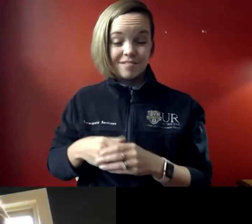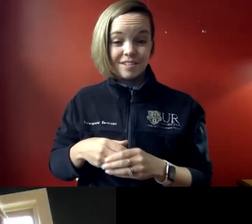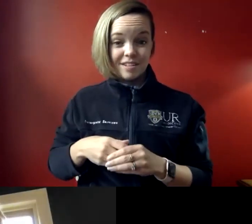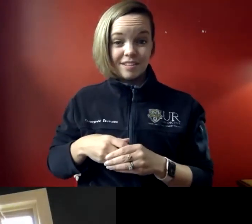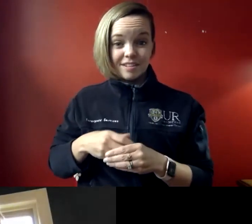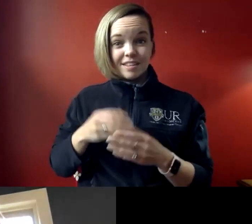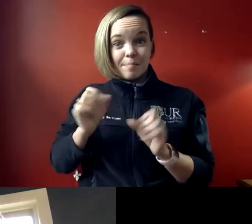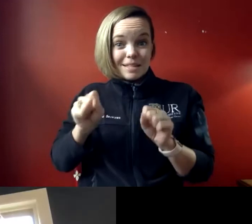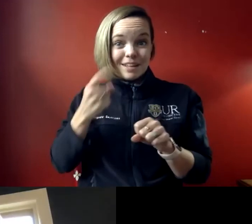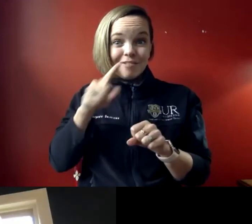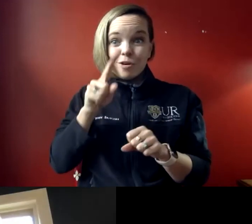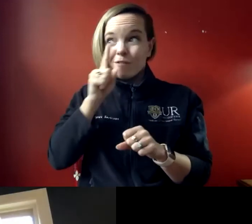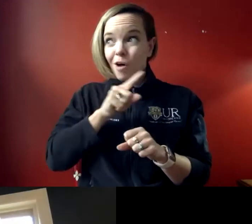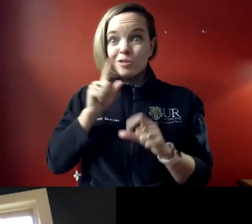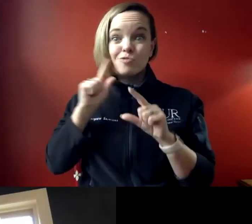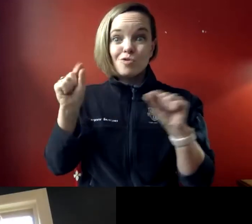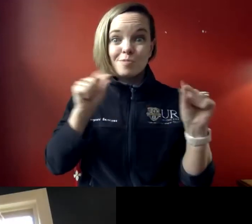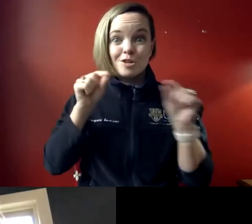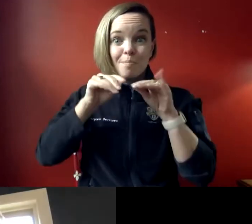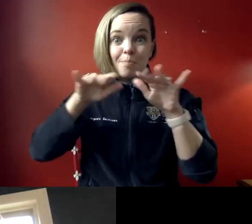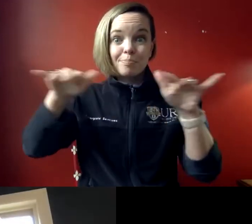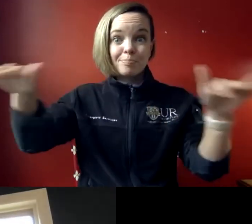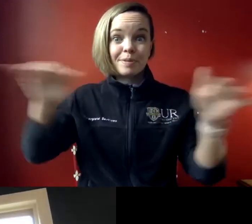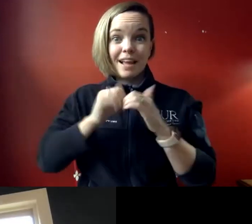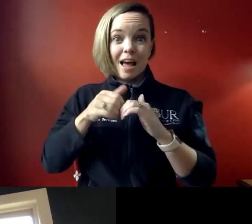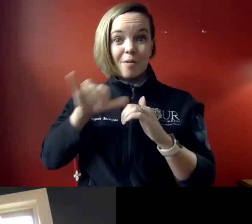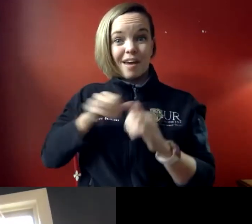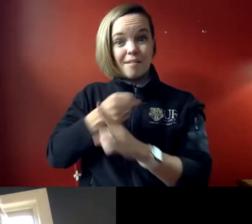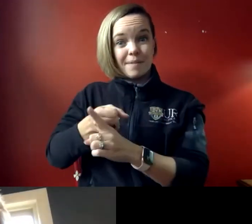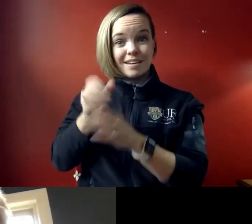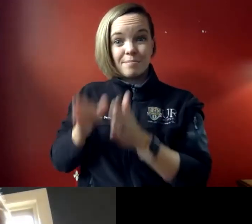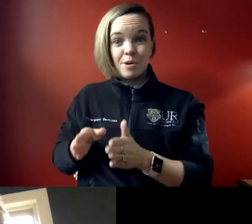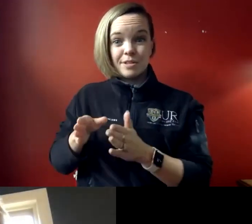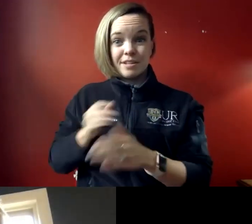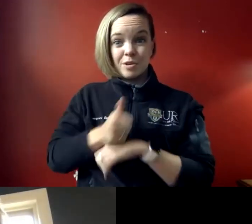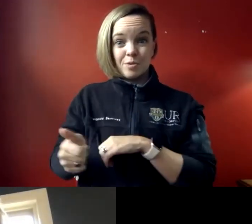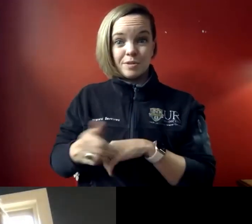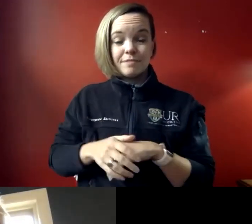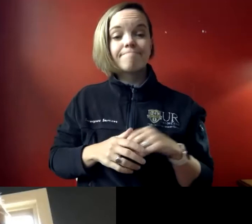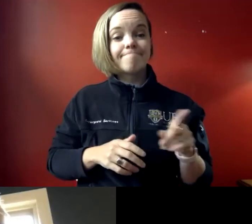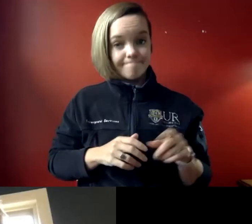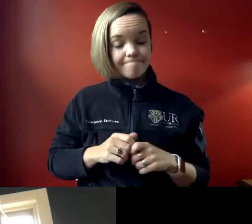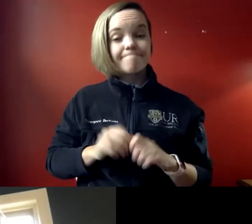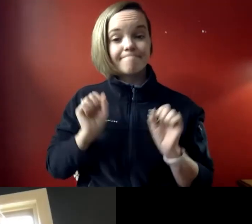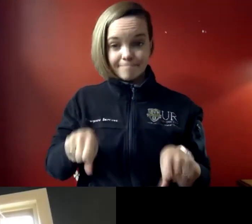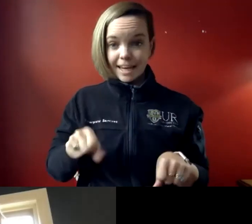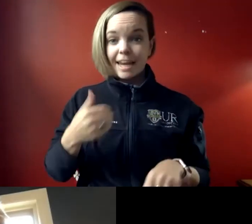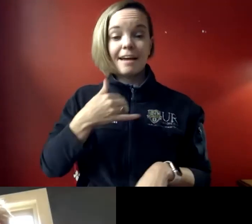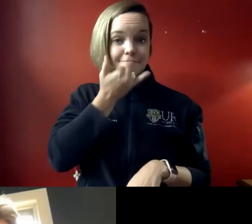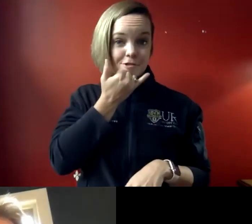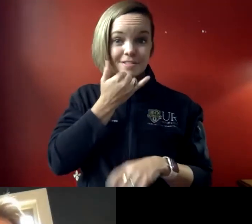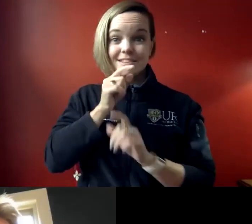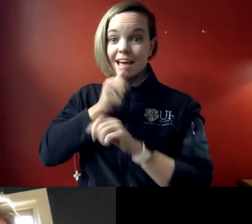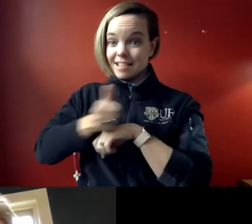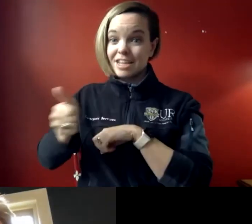are spread and how that can be isolating to the person who's being accused? There can be false allegations. And